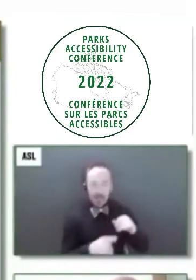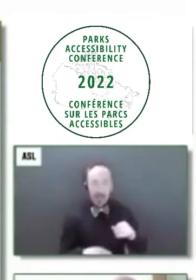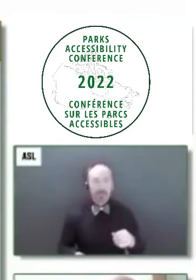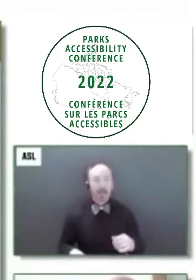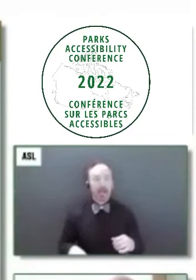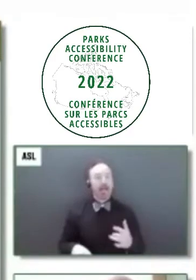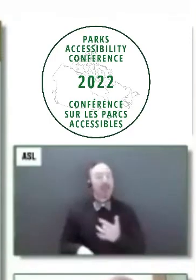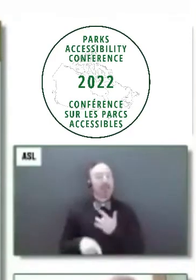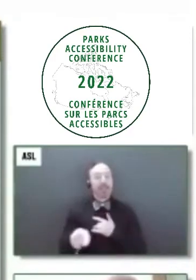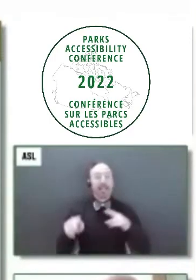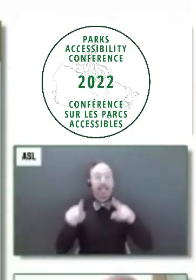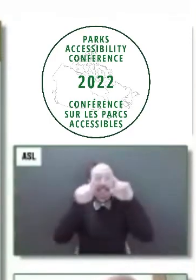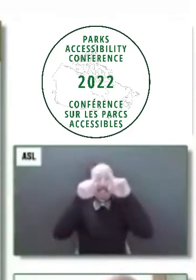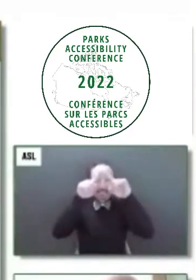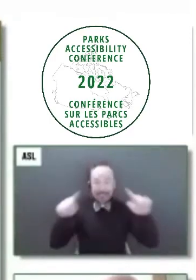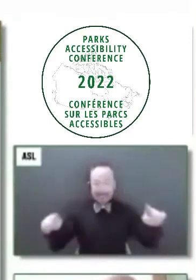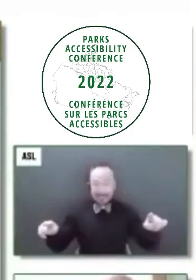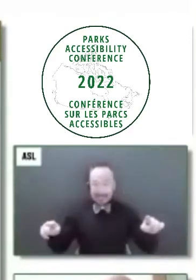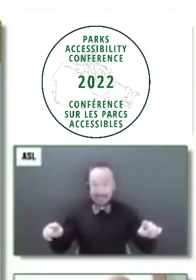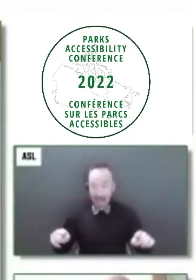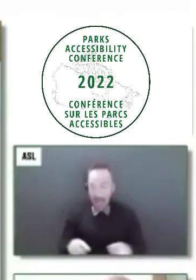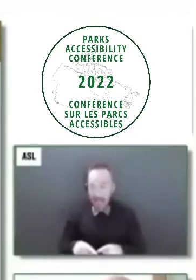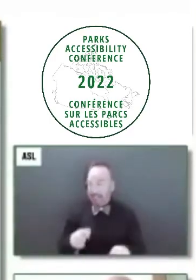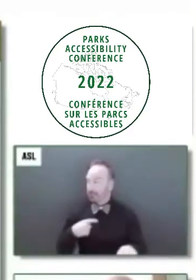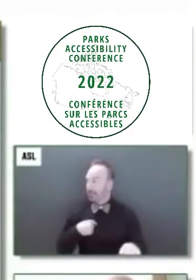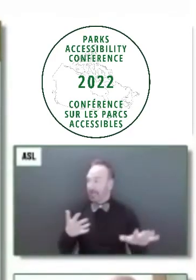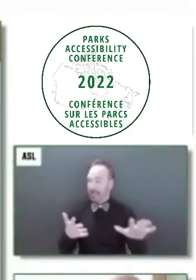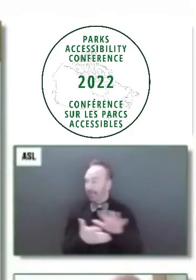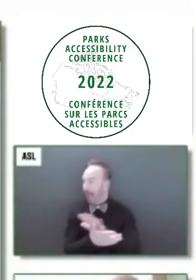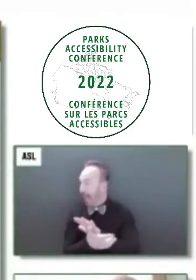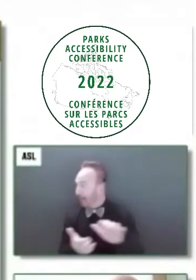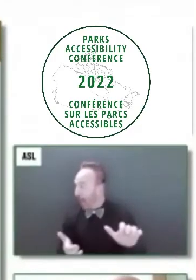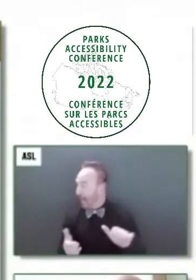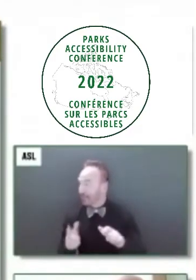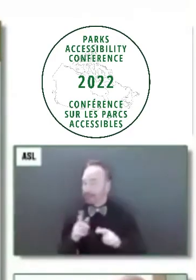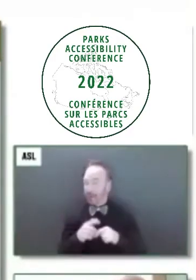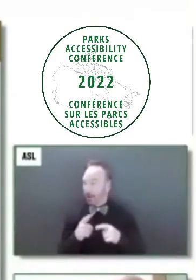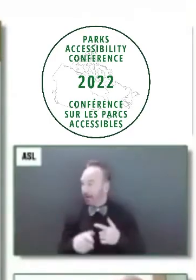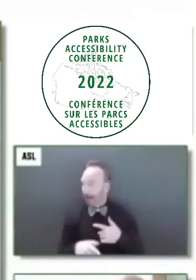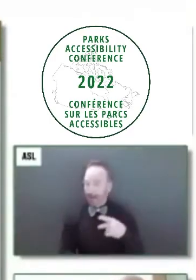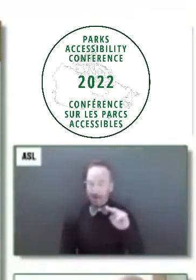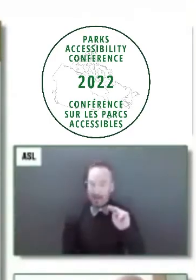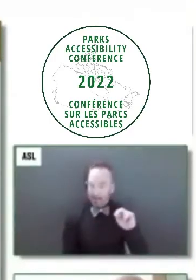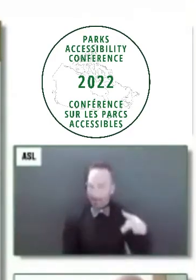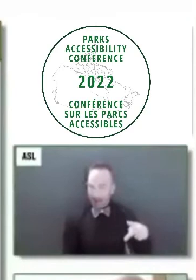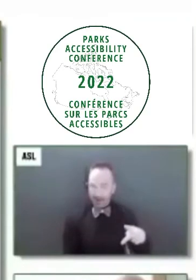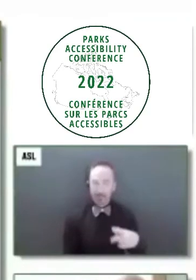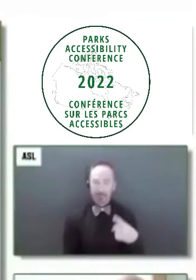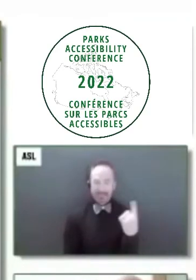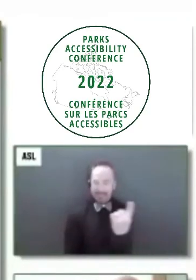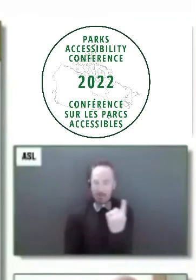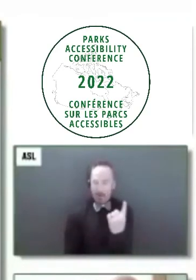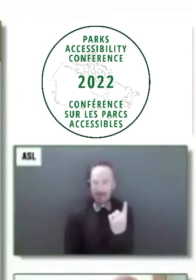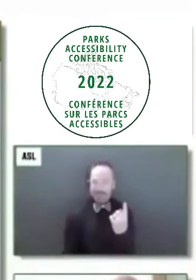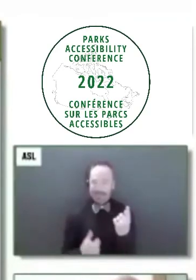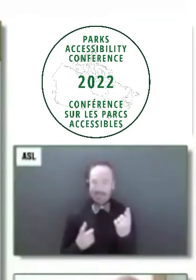vandalizing signs in our national parks, but someone here took the initiative